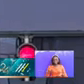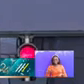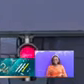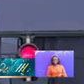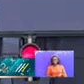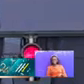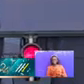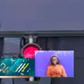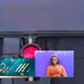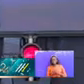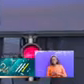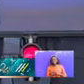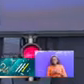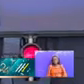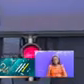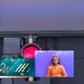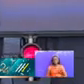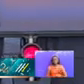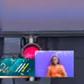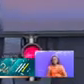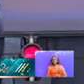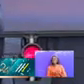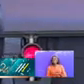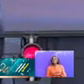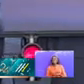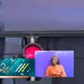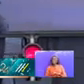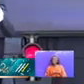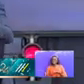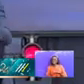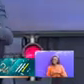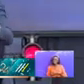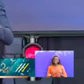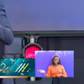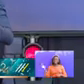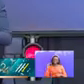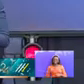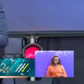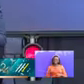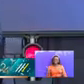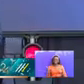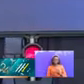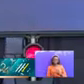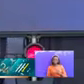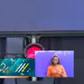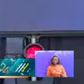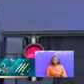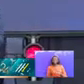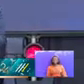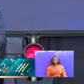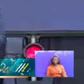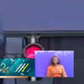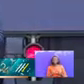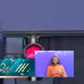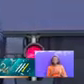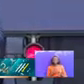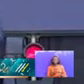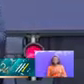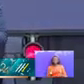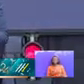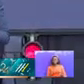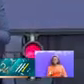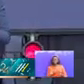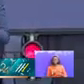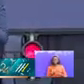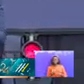where power lies that is where Holiness comes in that is the problem and now Jesus in The Book of